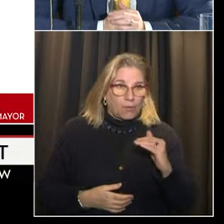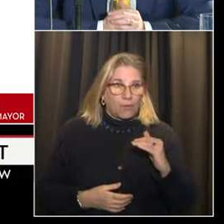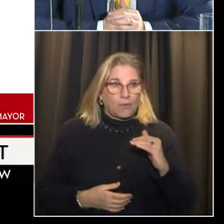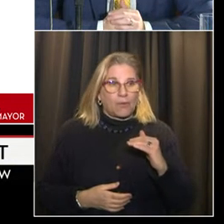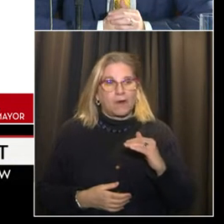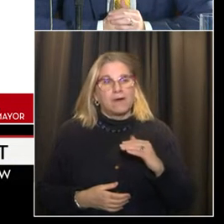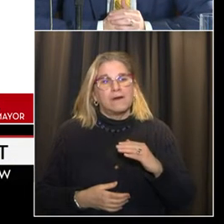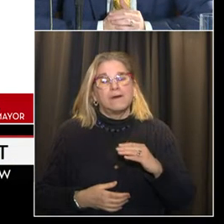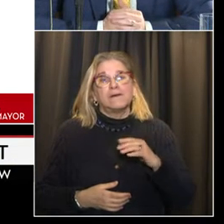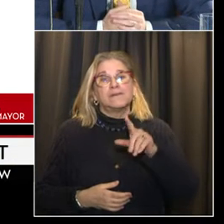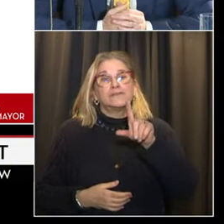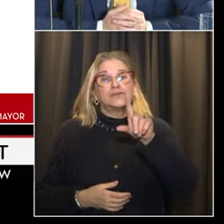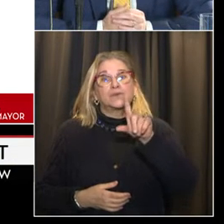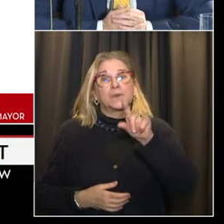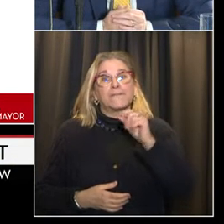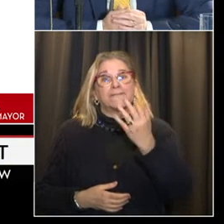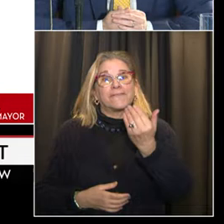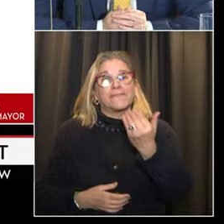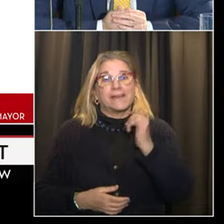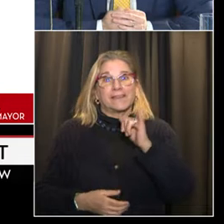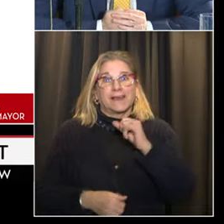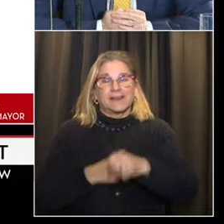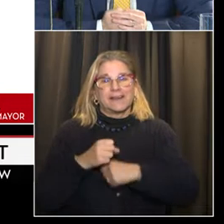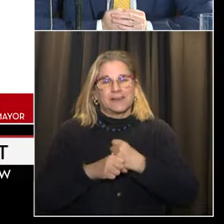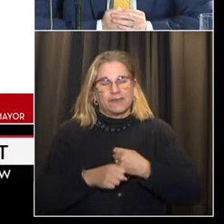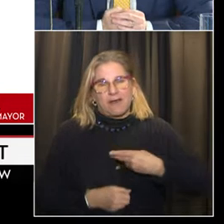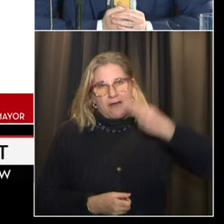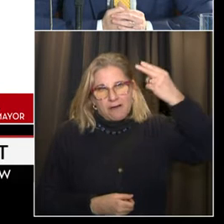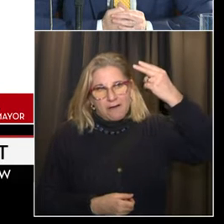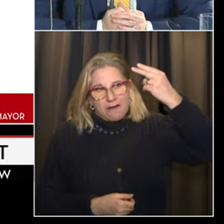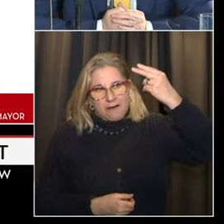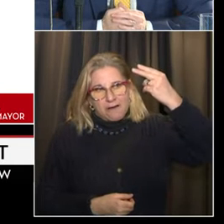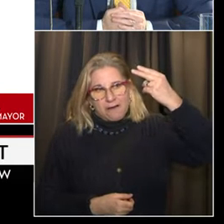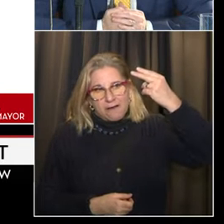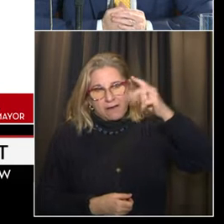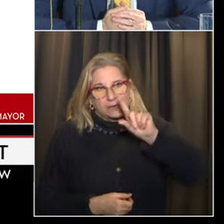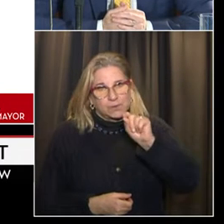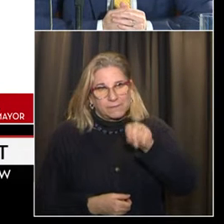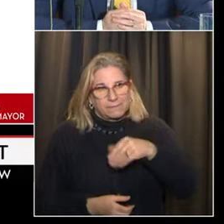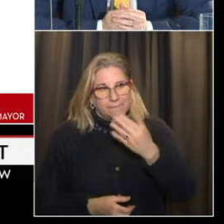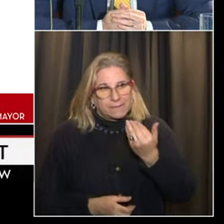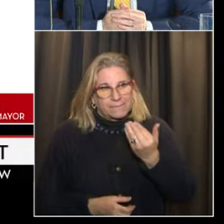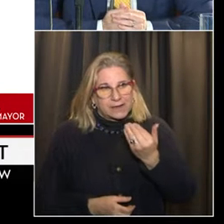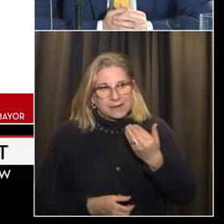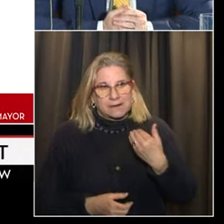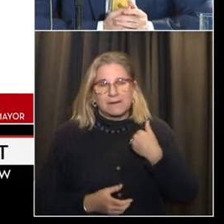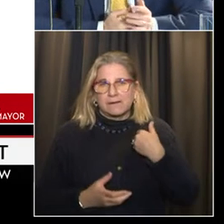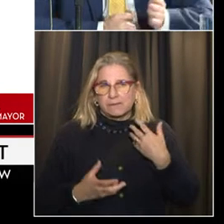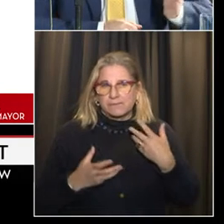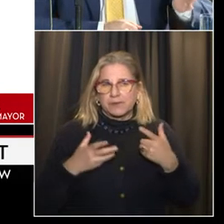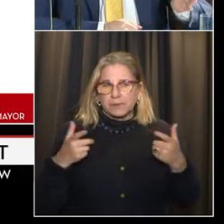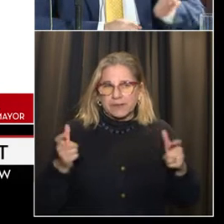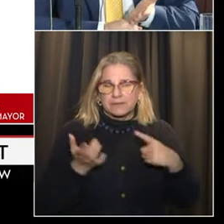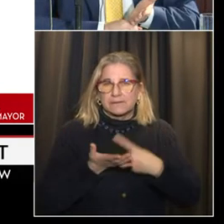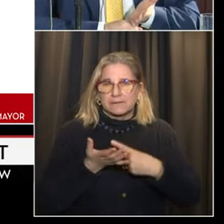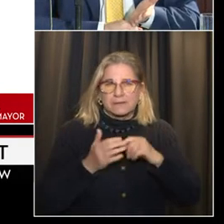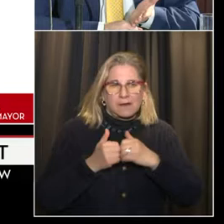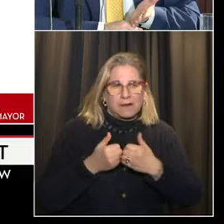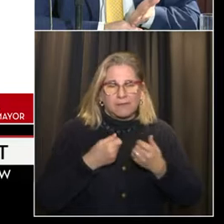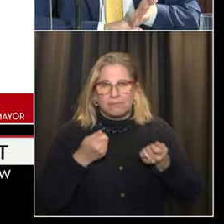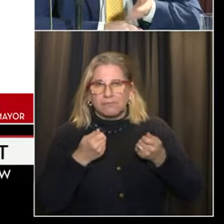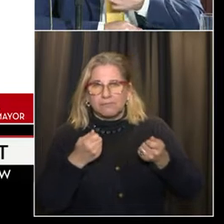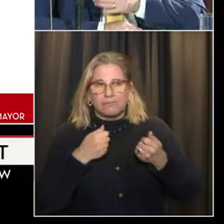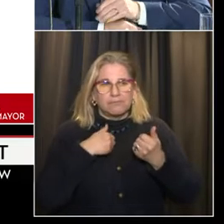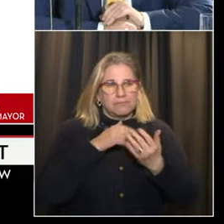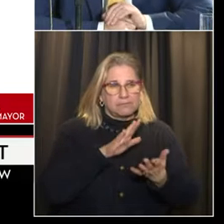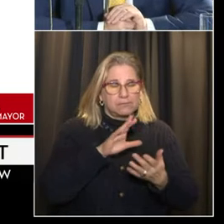summer of 2015, that spurred tremendous dialogue about how we respond to increases in violent crime. It went down for a couple of